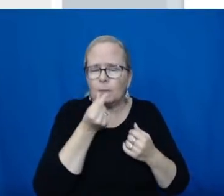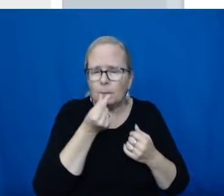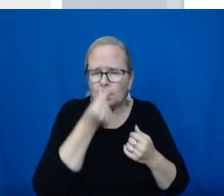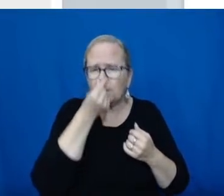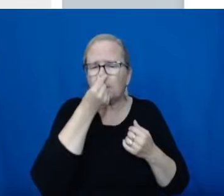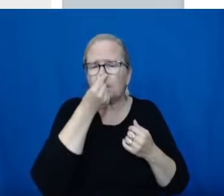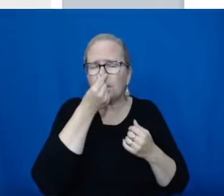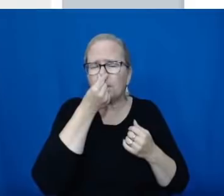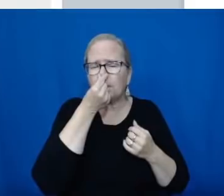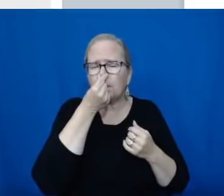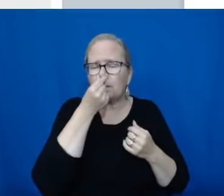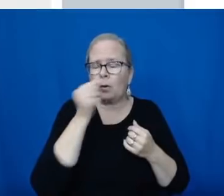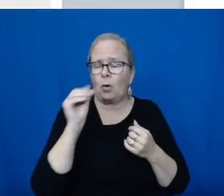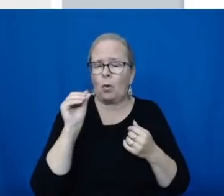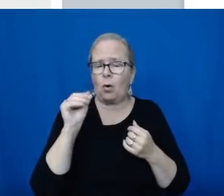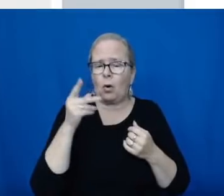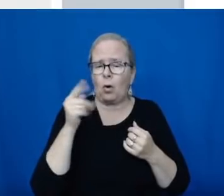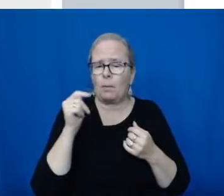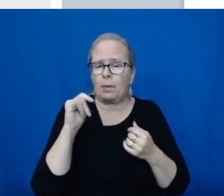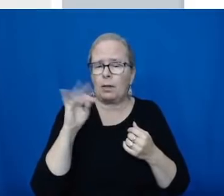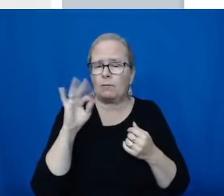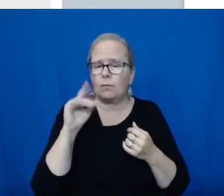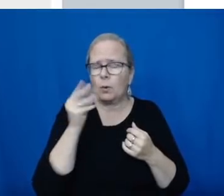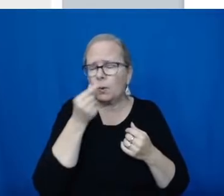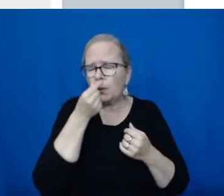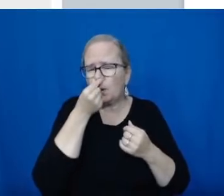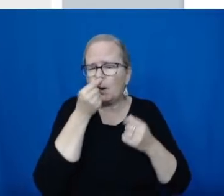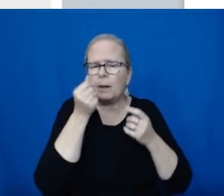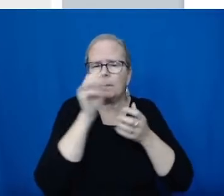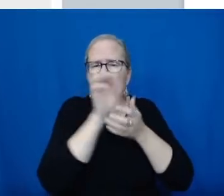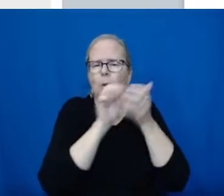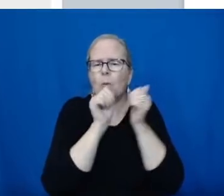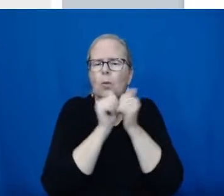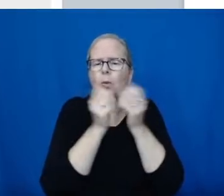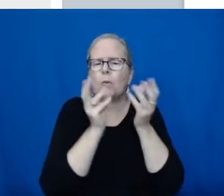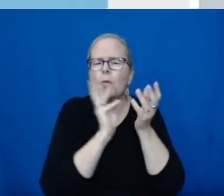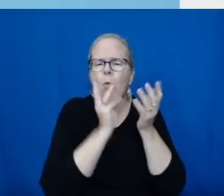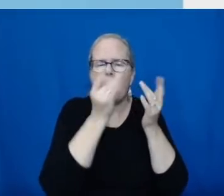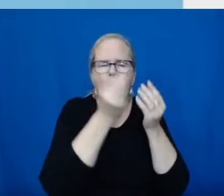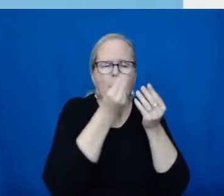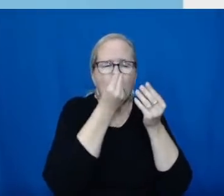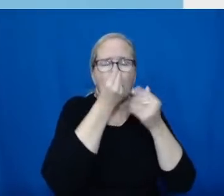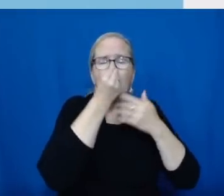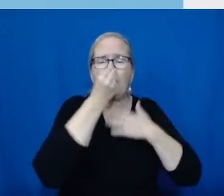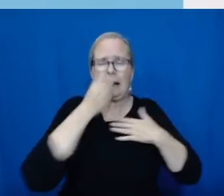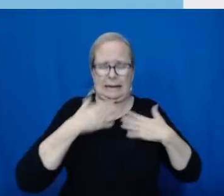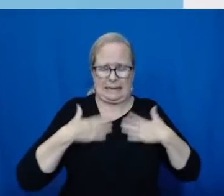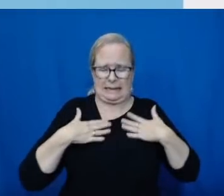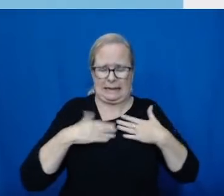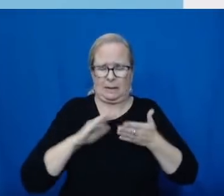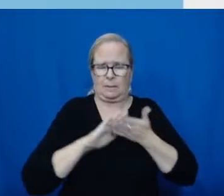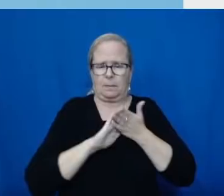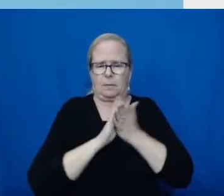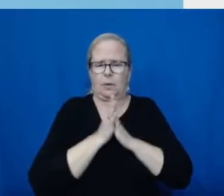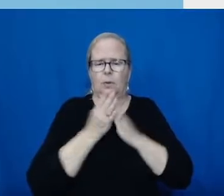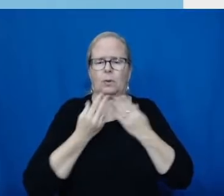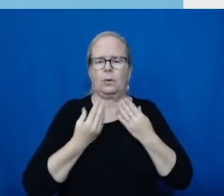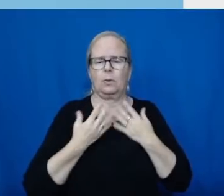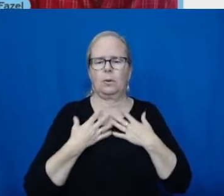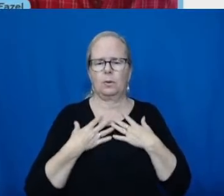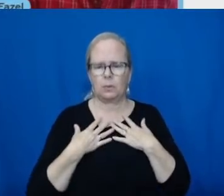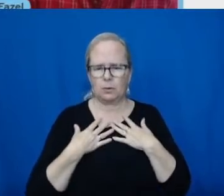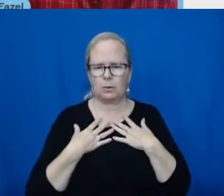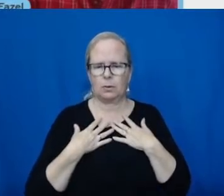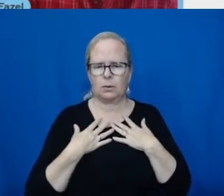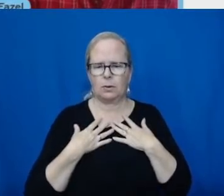ward. Because in the ICU ward, we're well over capacity. If you need to go beyond